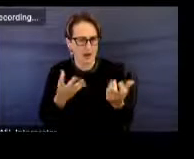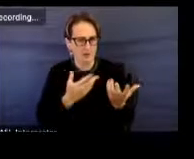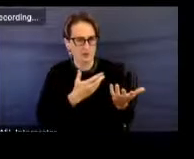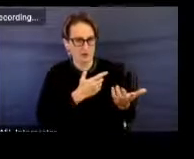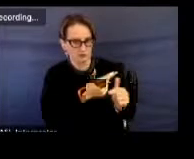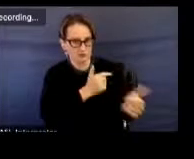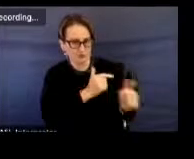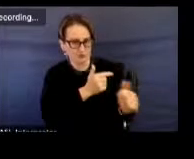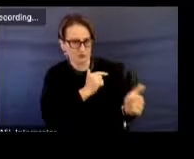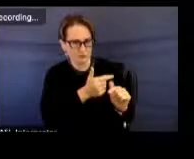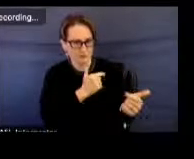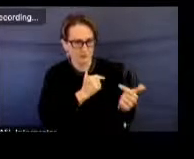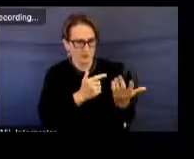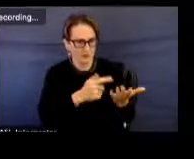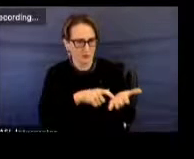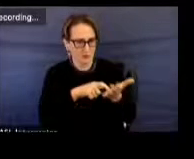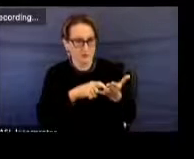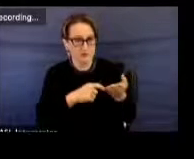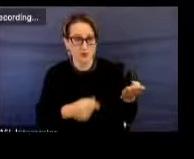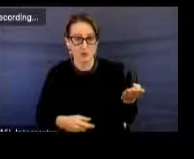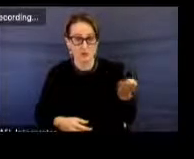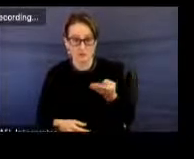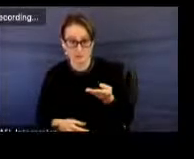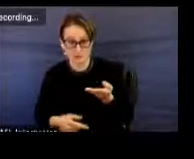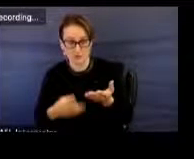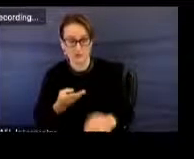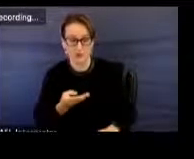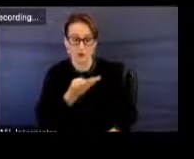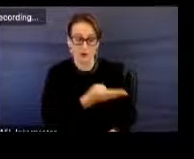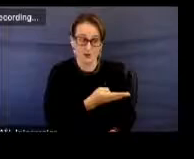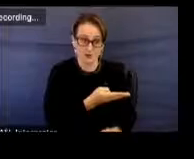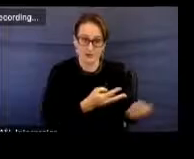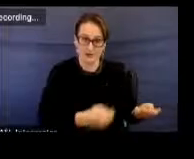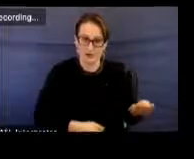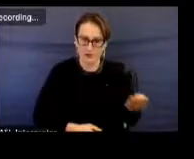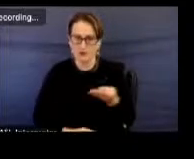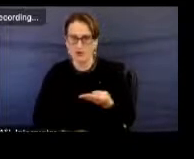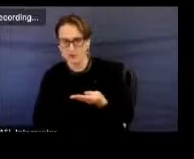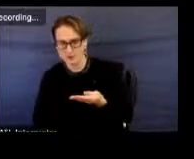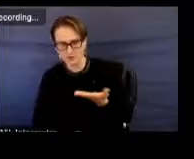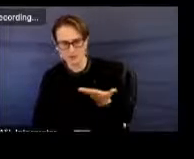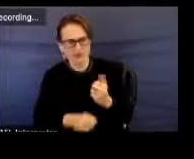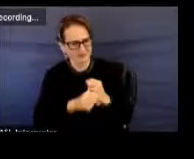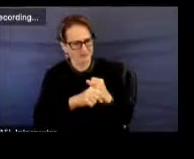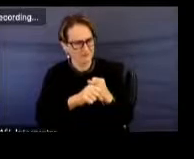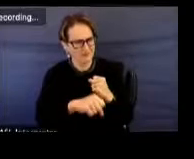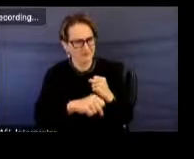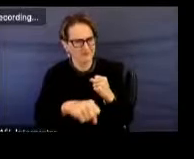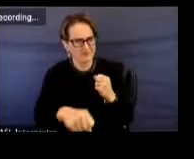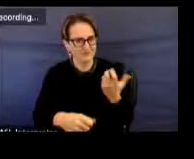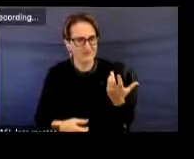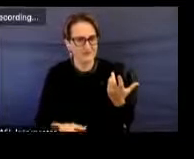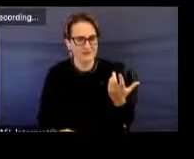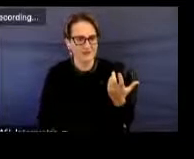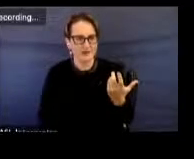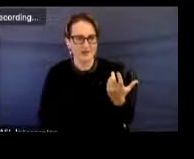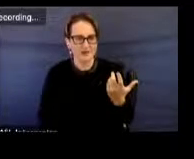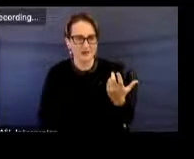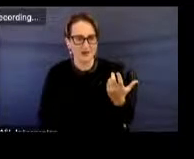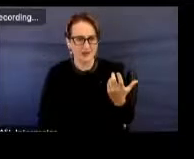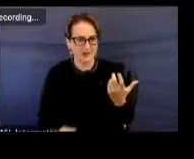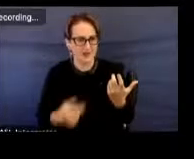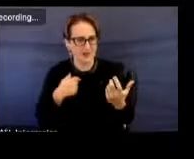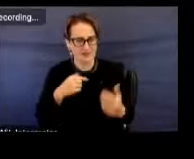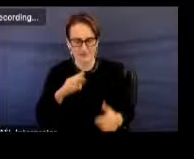few, the counter and the counter to the counter were quite lengthy, and major issues. The whole binding